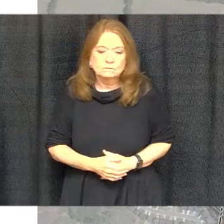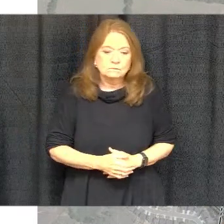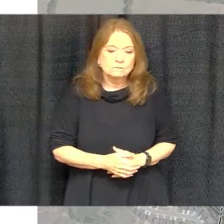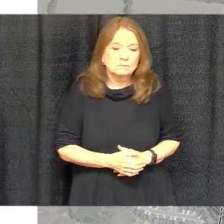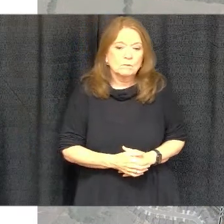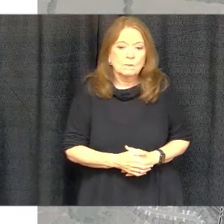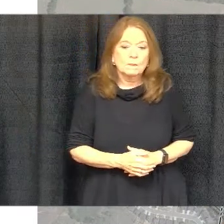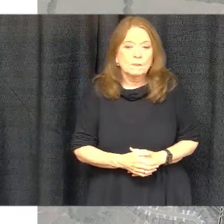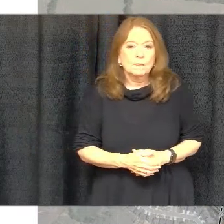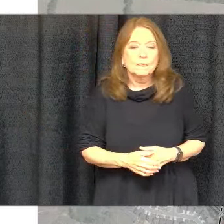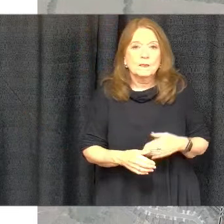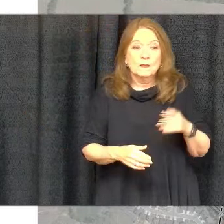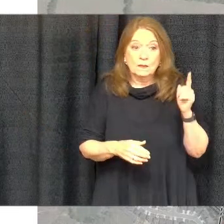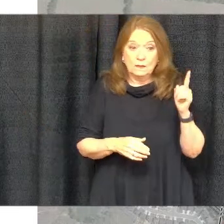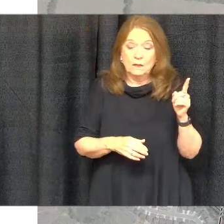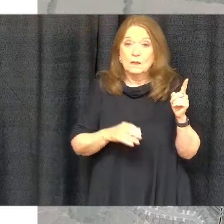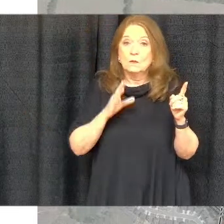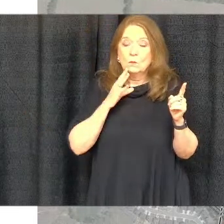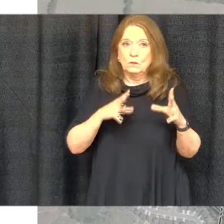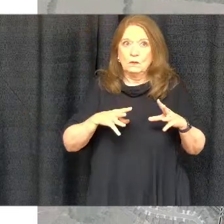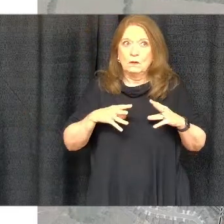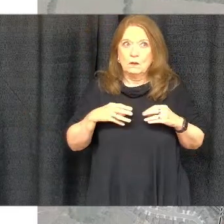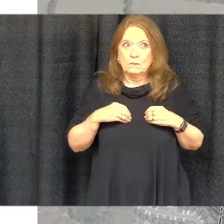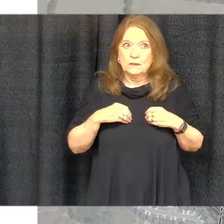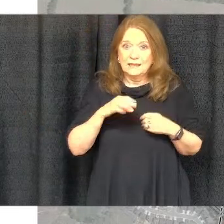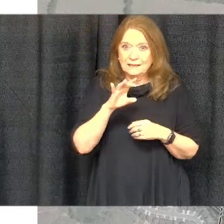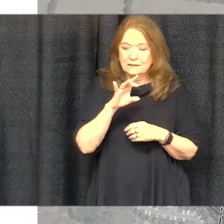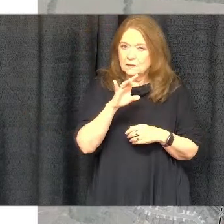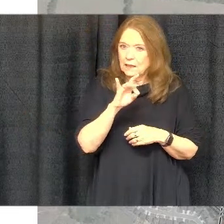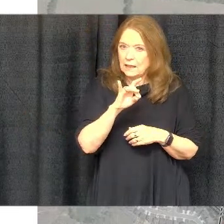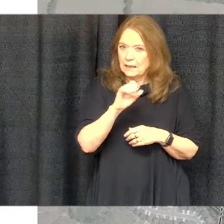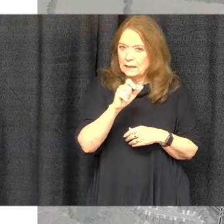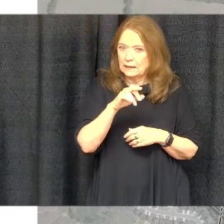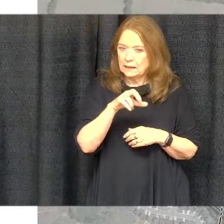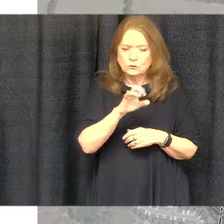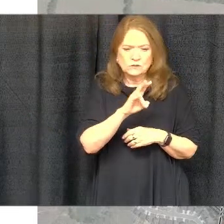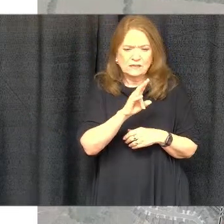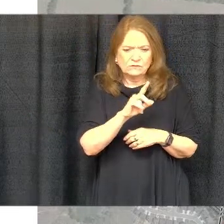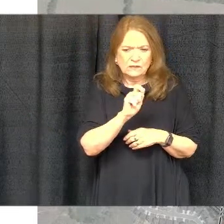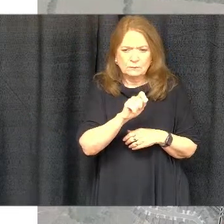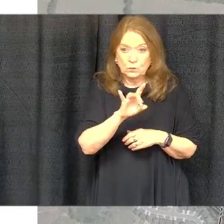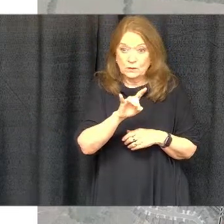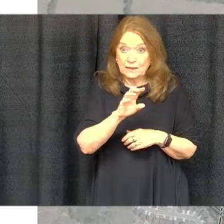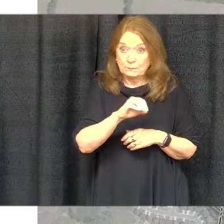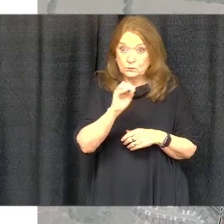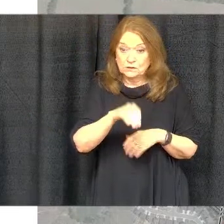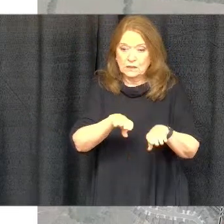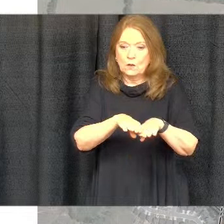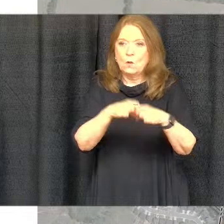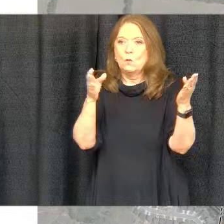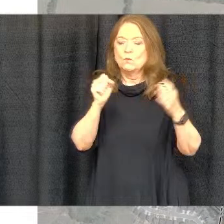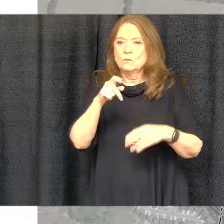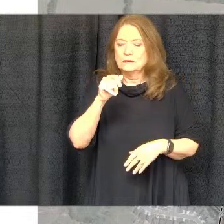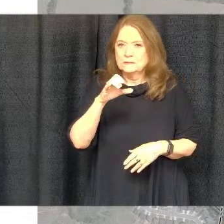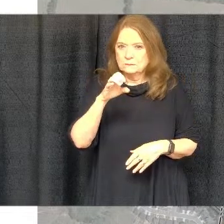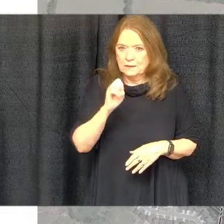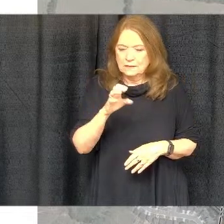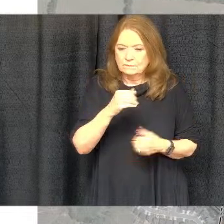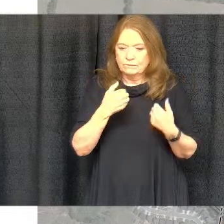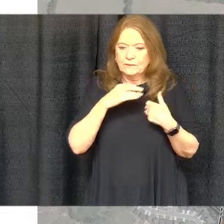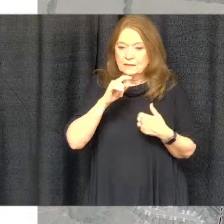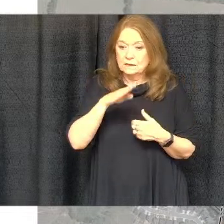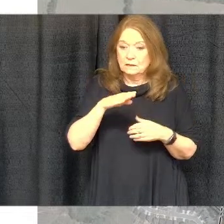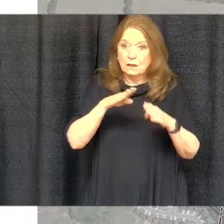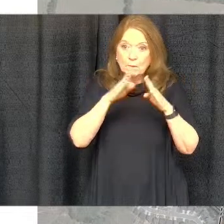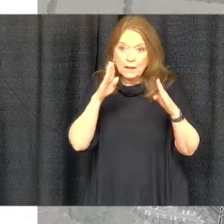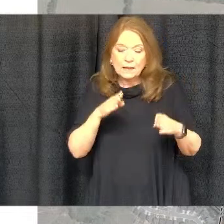The site does accommodate approximately 8 acres or 17.87% open space. It also has a clubhouse,